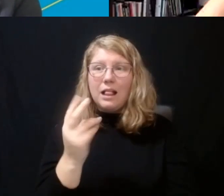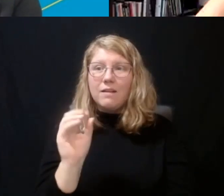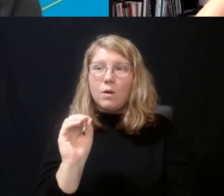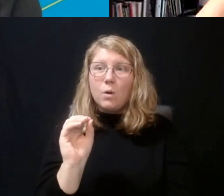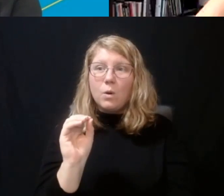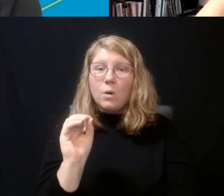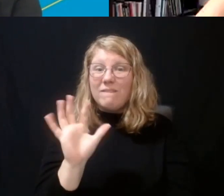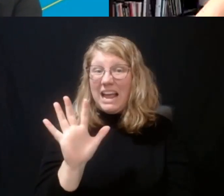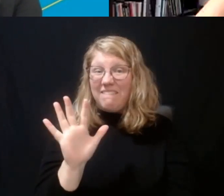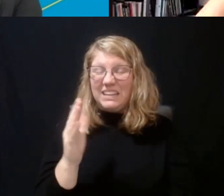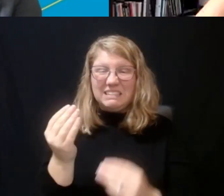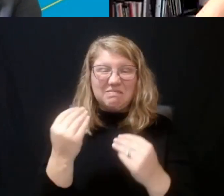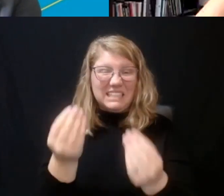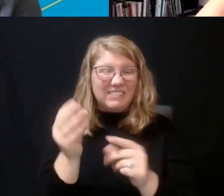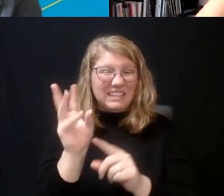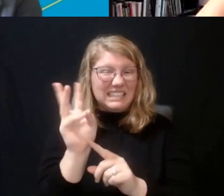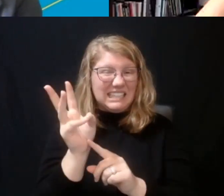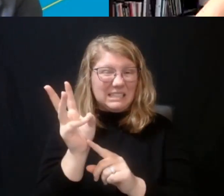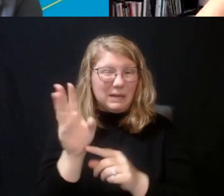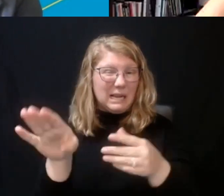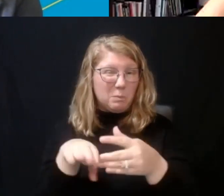about 6 minutes or so.